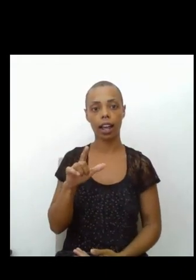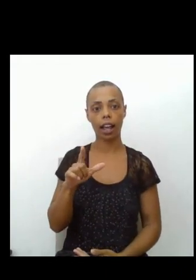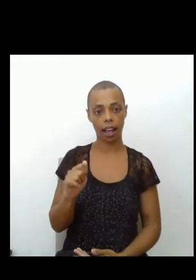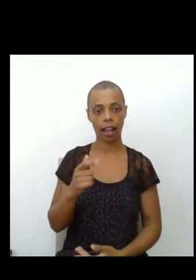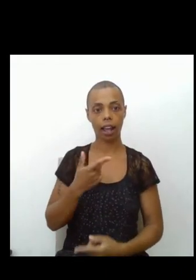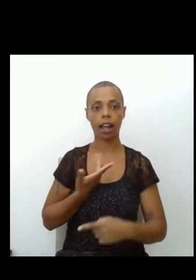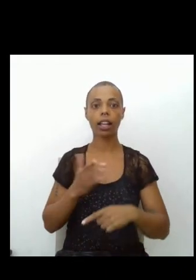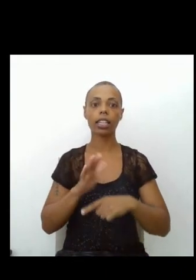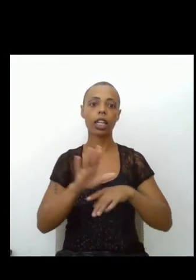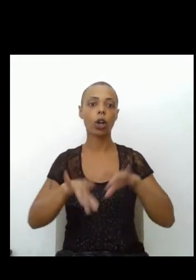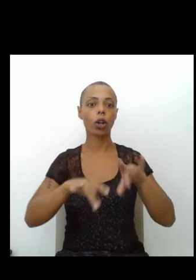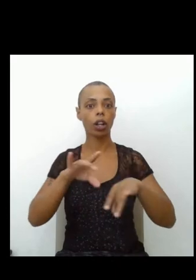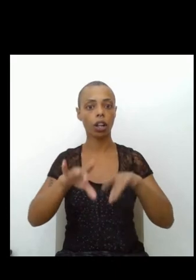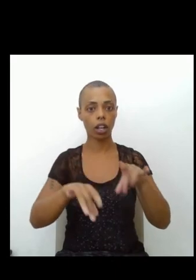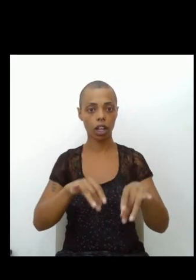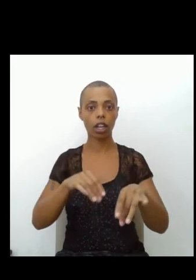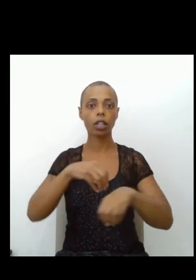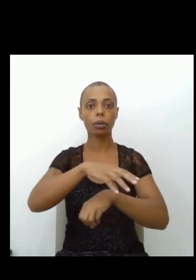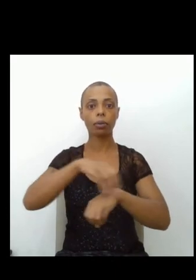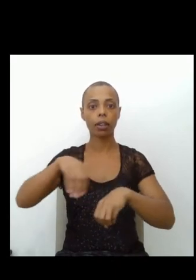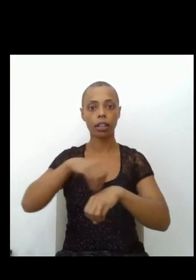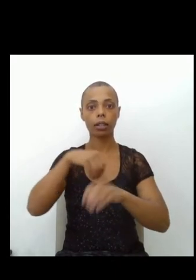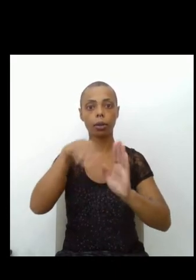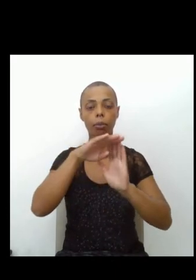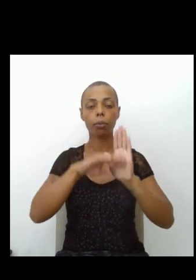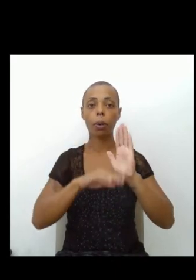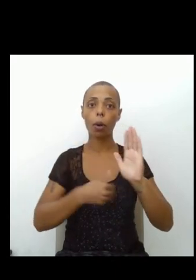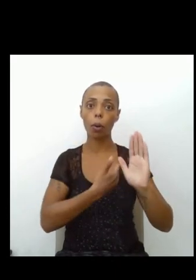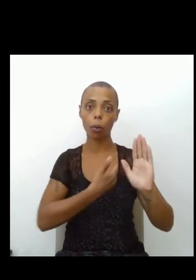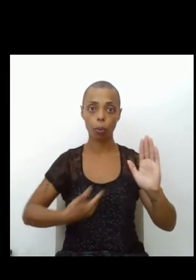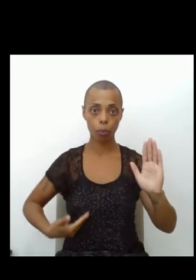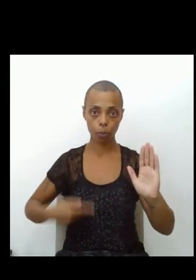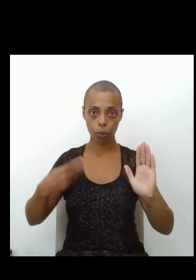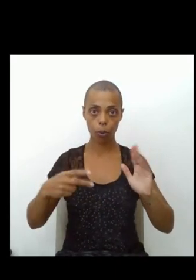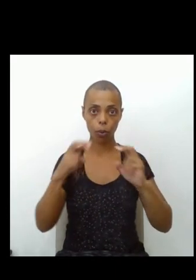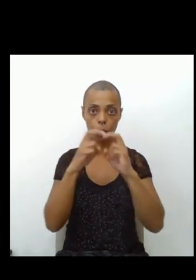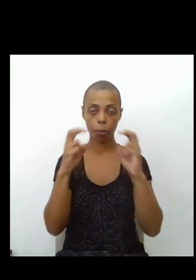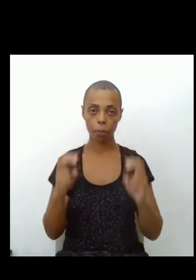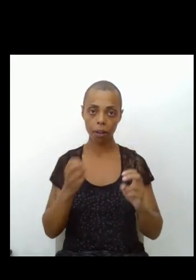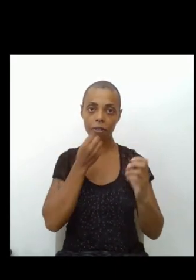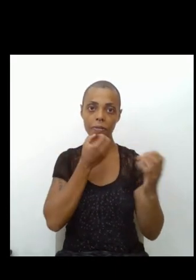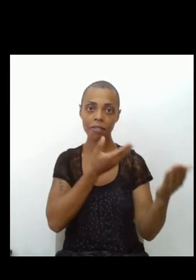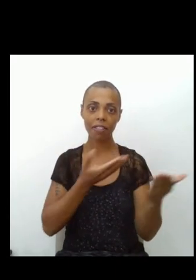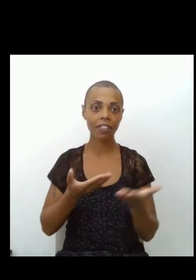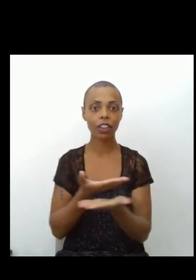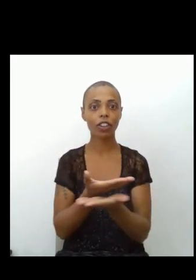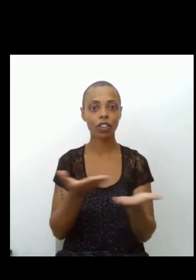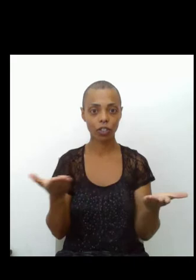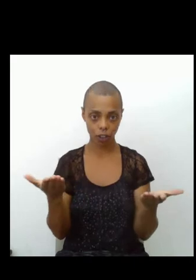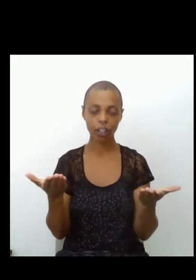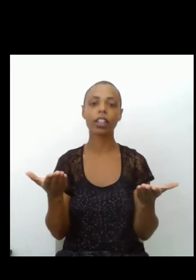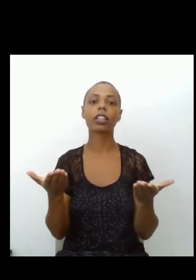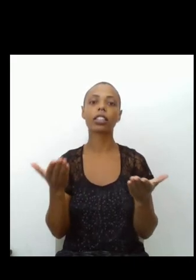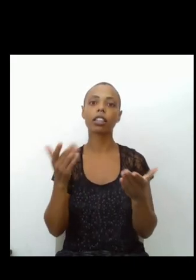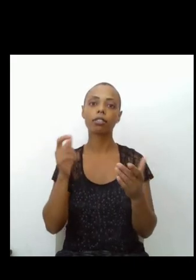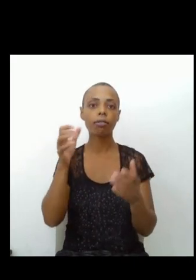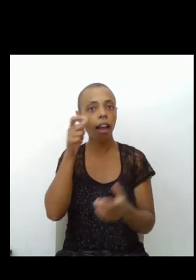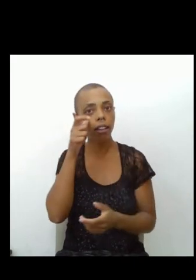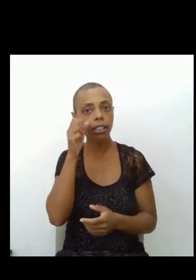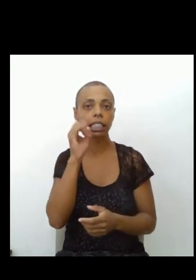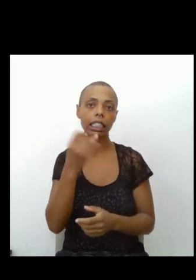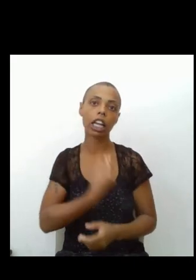Daniela Rodriguez I am the curatorial assistant of public programs at the Museum of Sao Paulo welcome